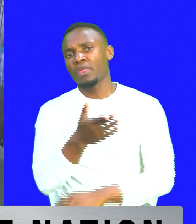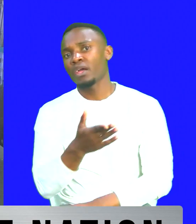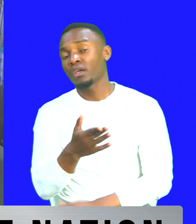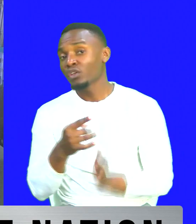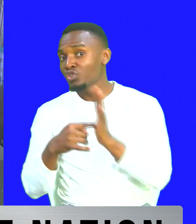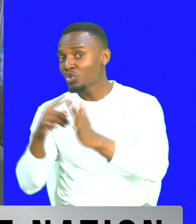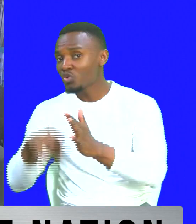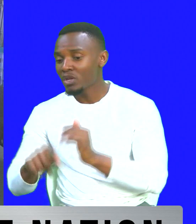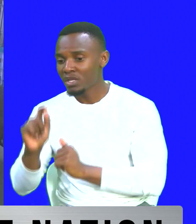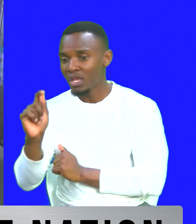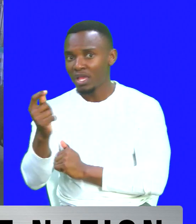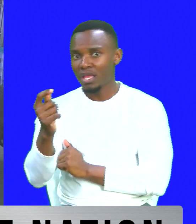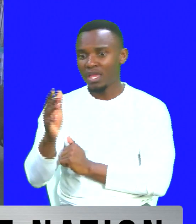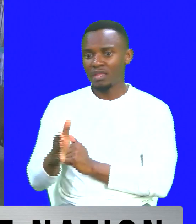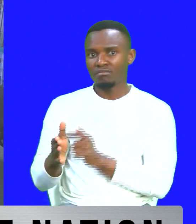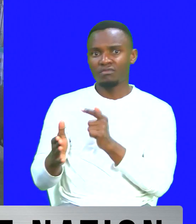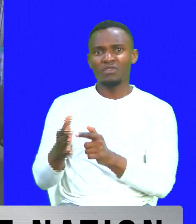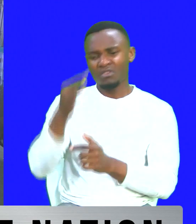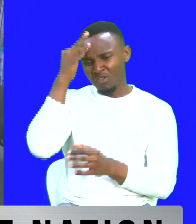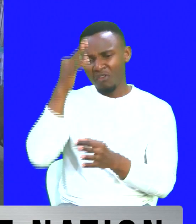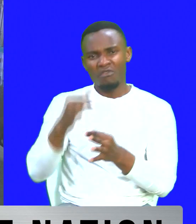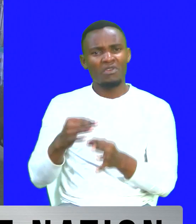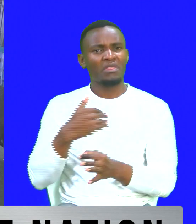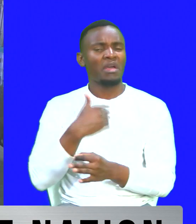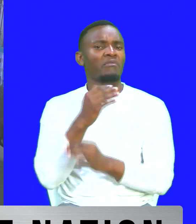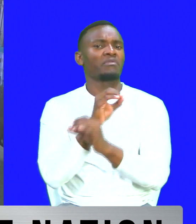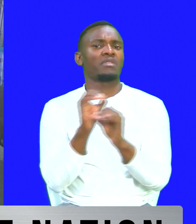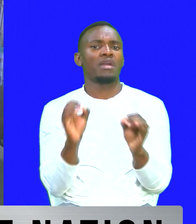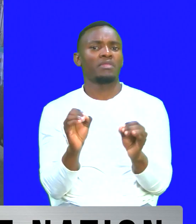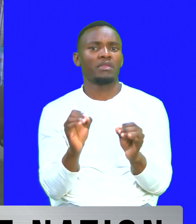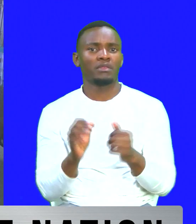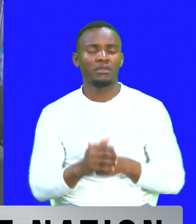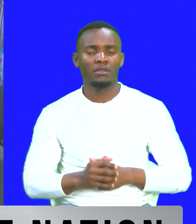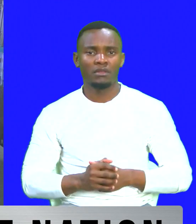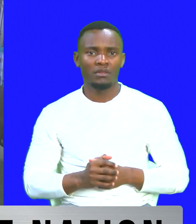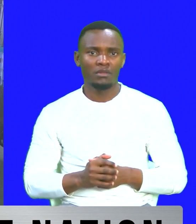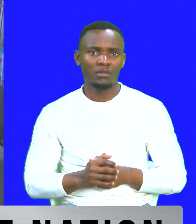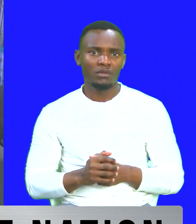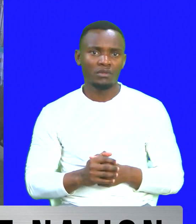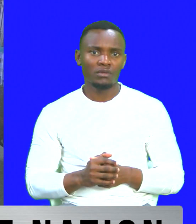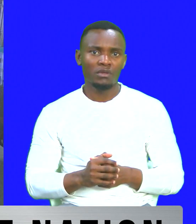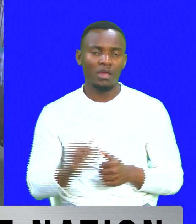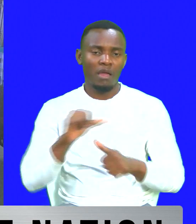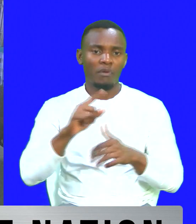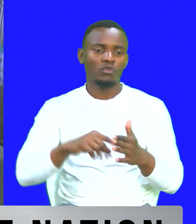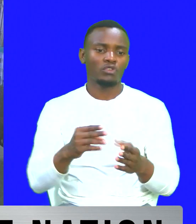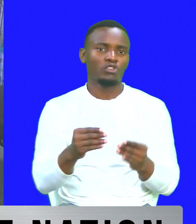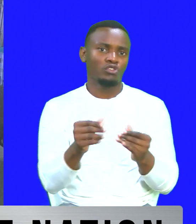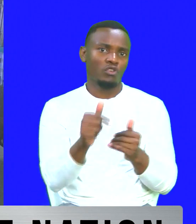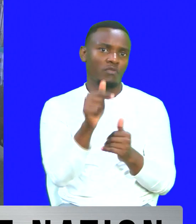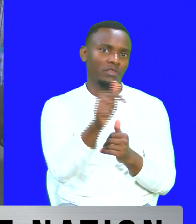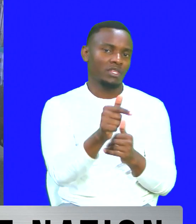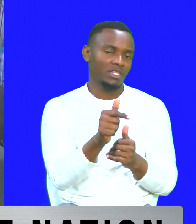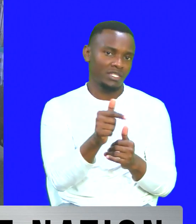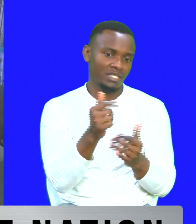themselves do not have faith in whoever was sent there to be able to tackle whatever is happening. Anyway, hapa